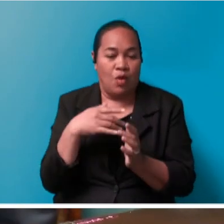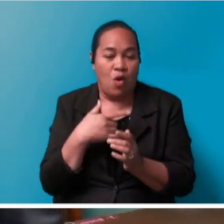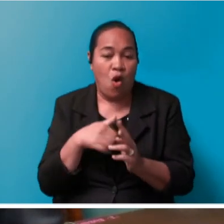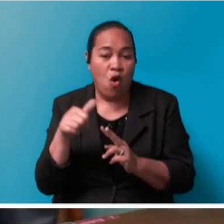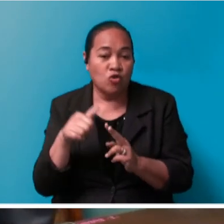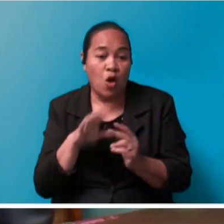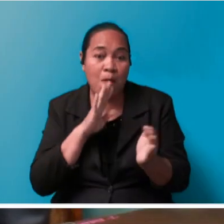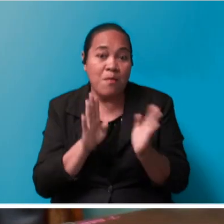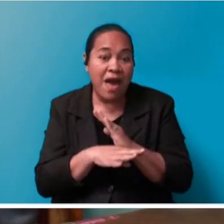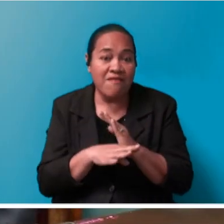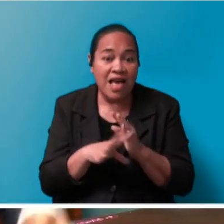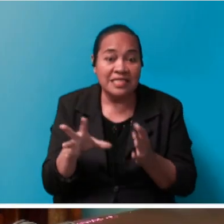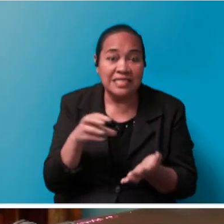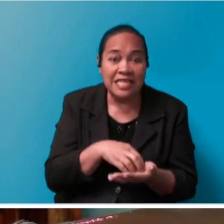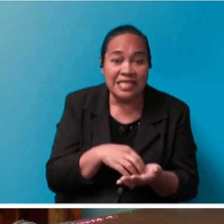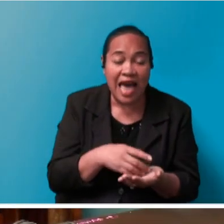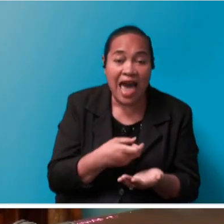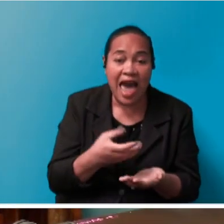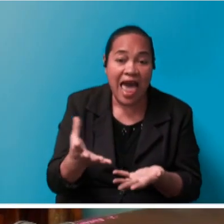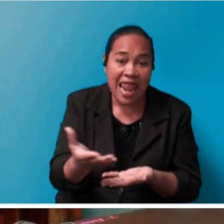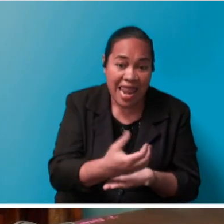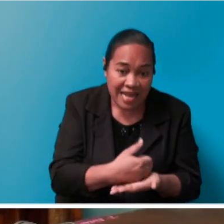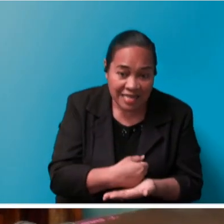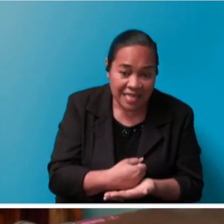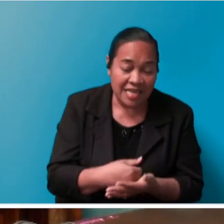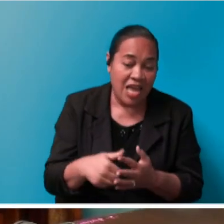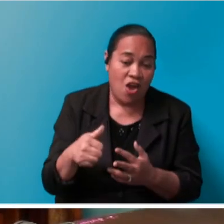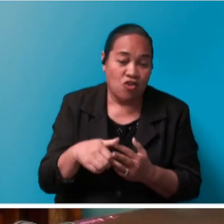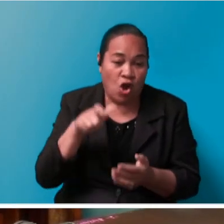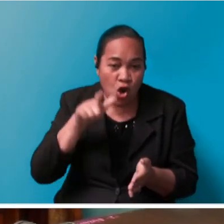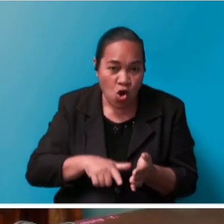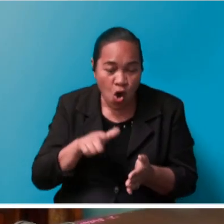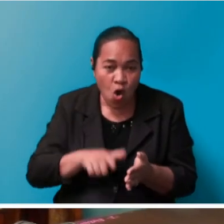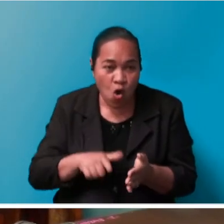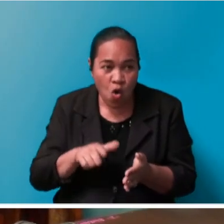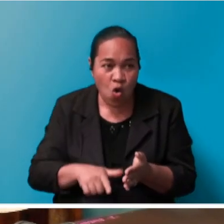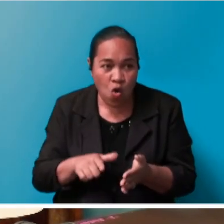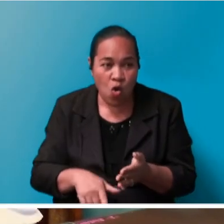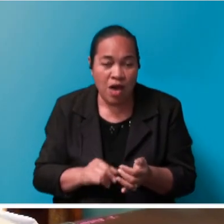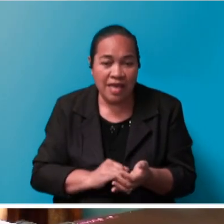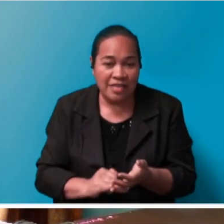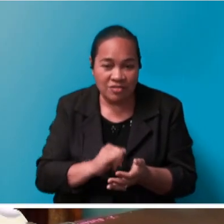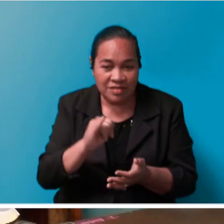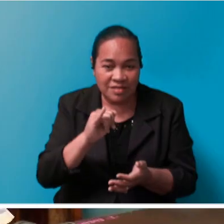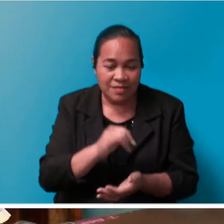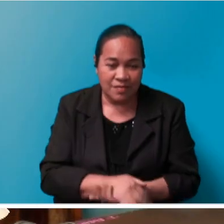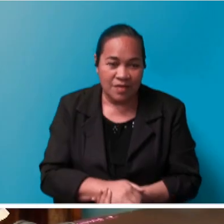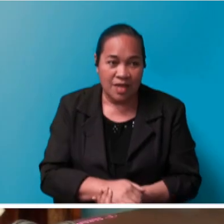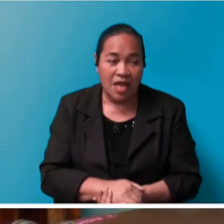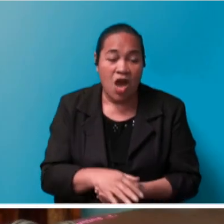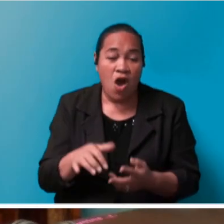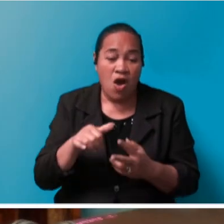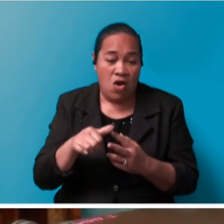sector lending, supported by low interest rate. The expansionary fiscal stance of